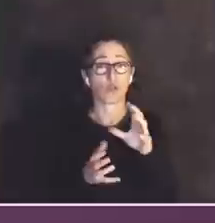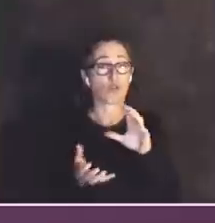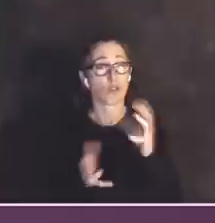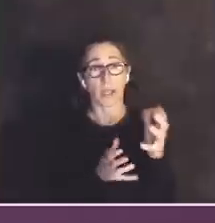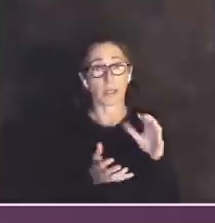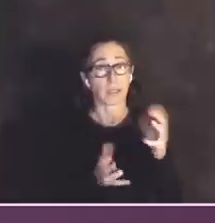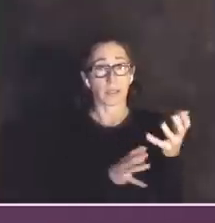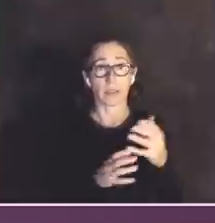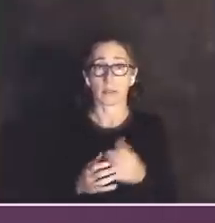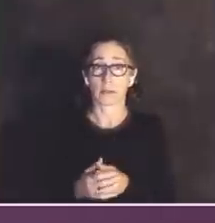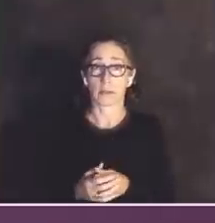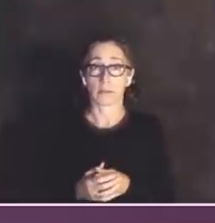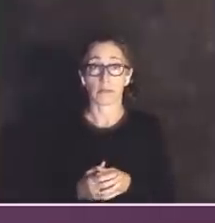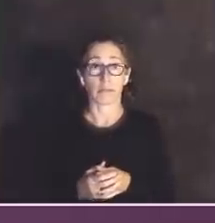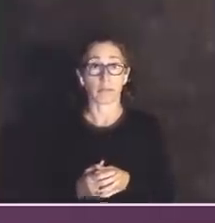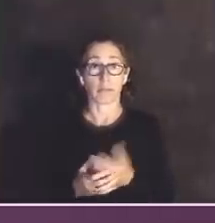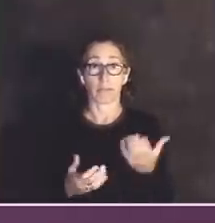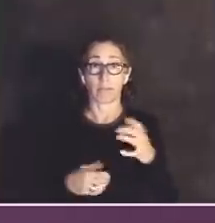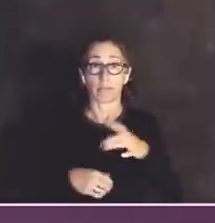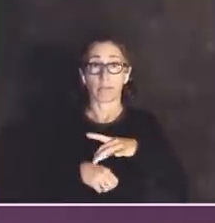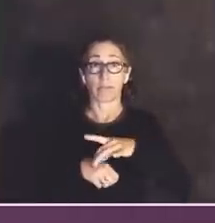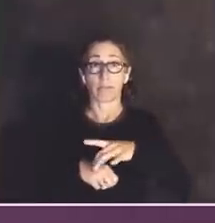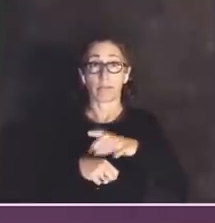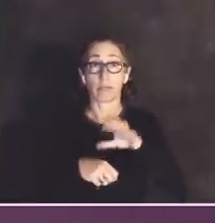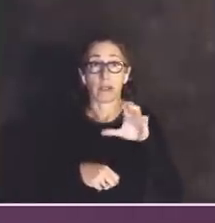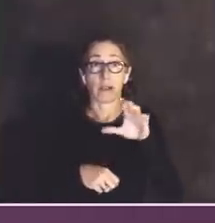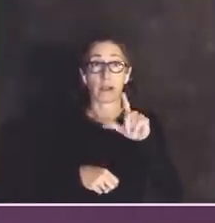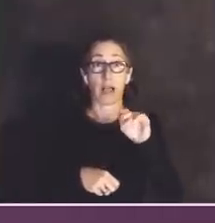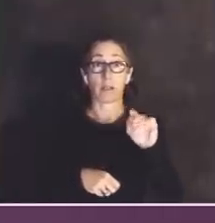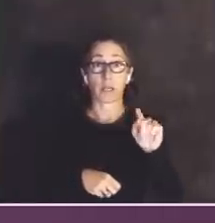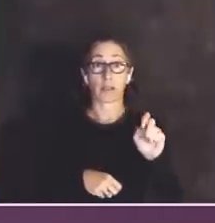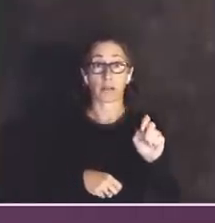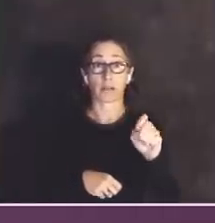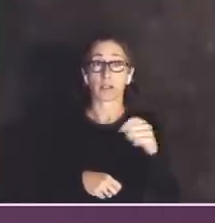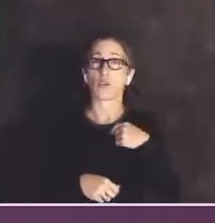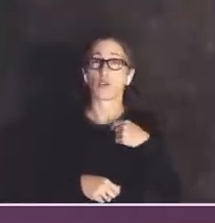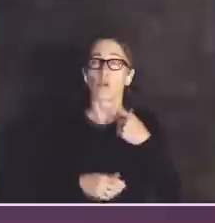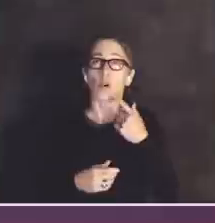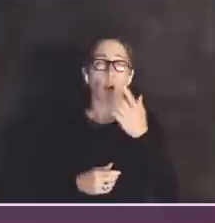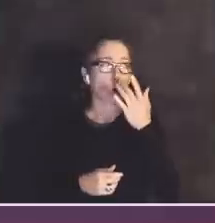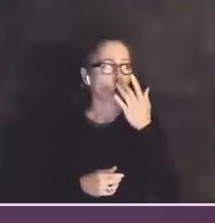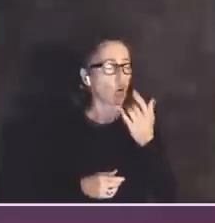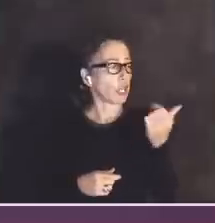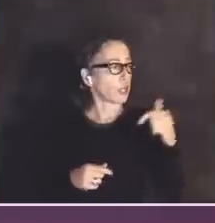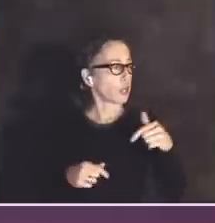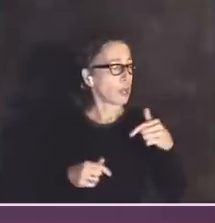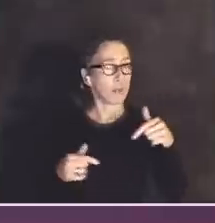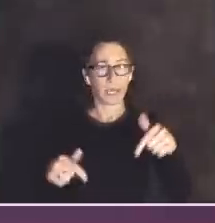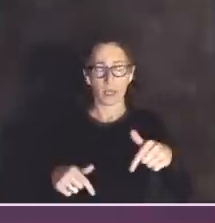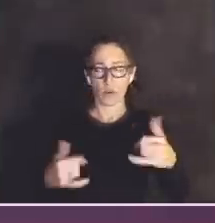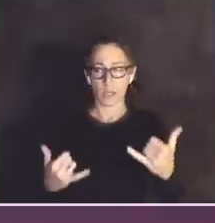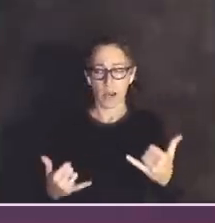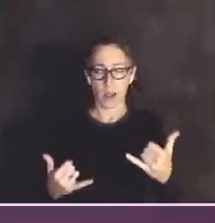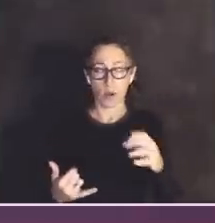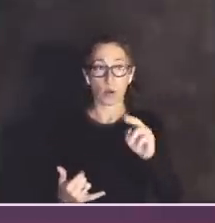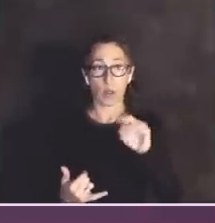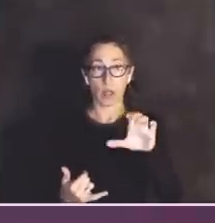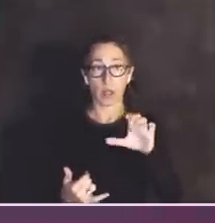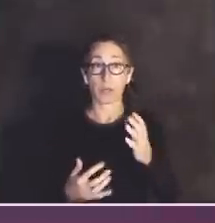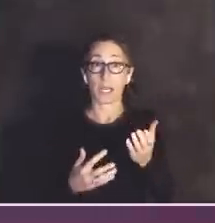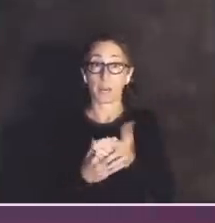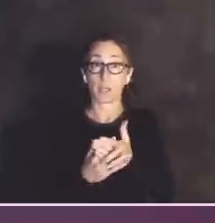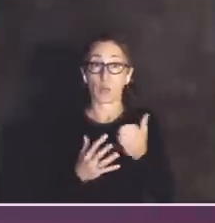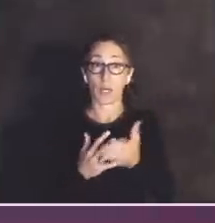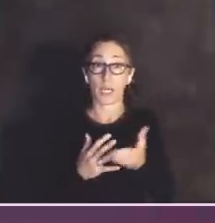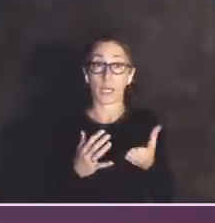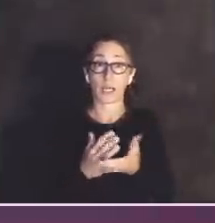the climate crisis. You know, I did an event earlier, so I'm here in North Carolina, but in between, I'm also doing